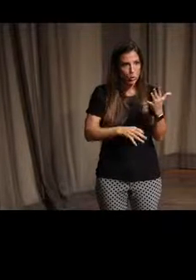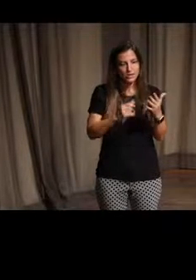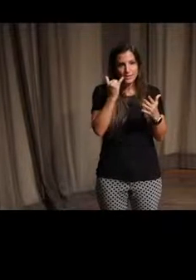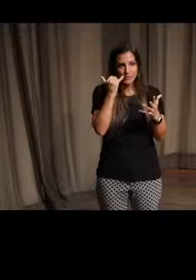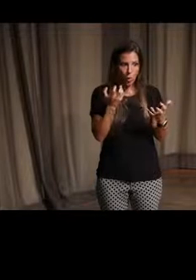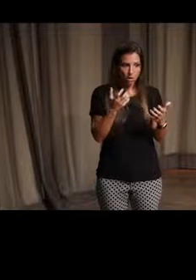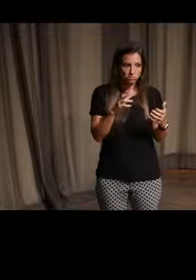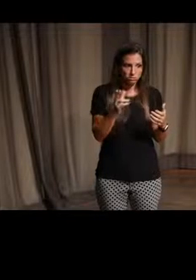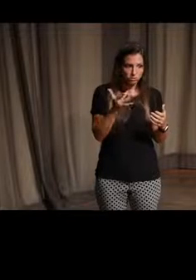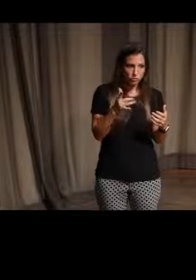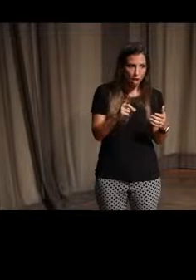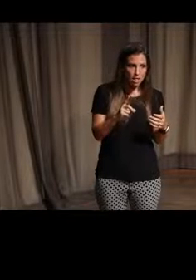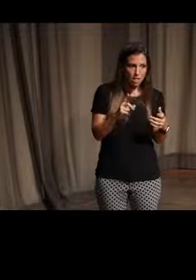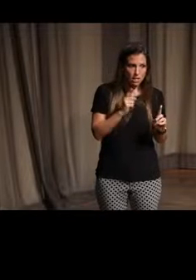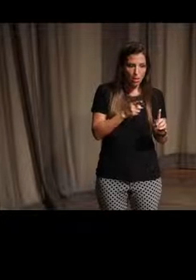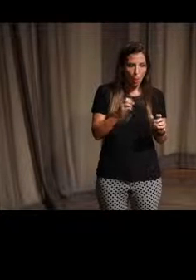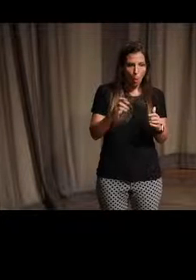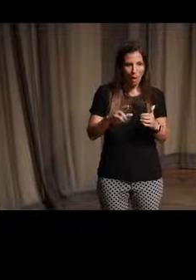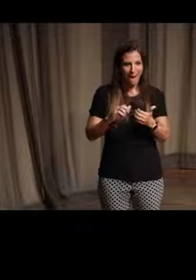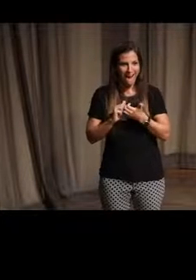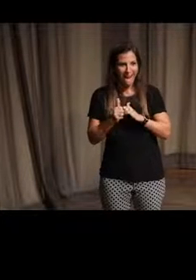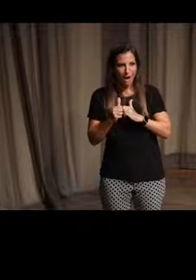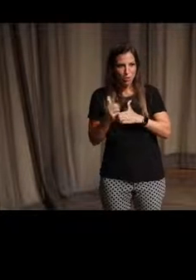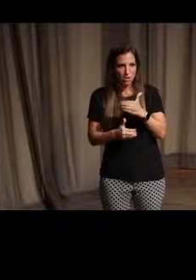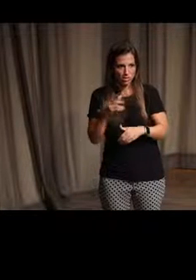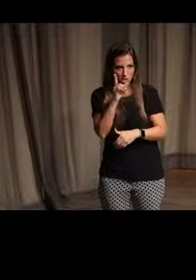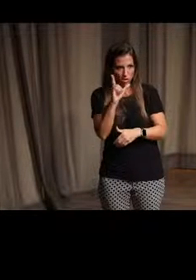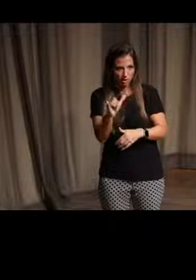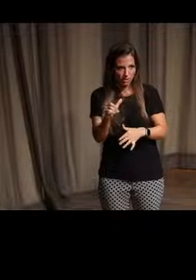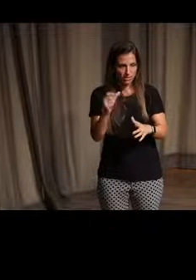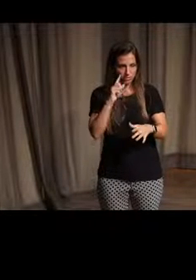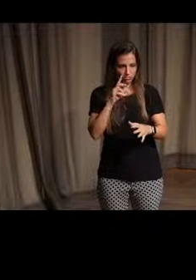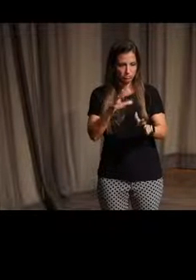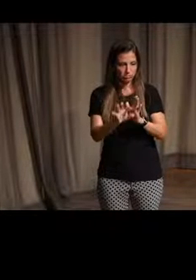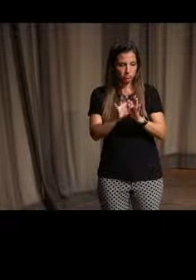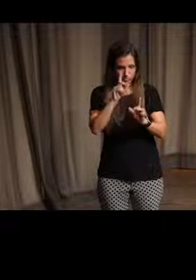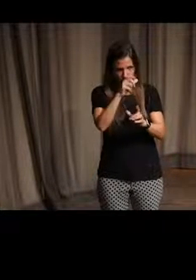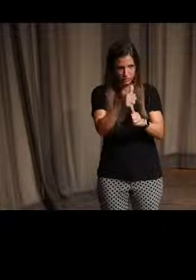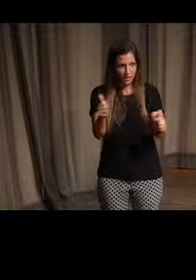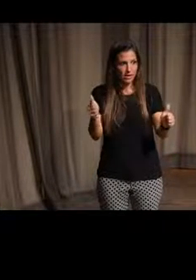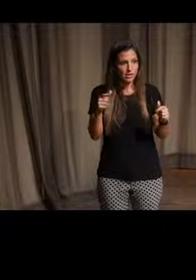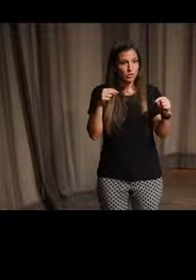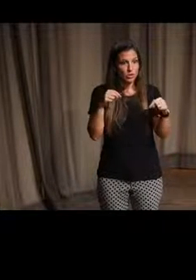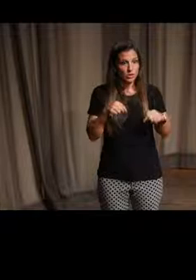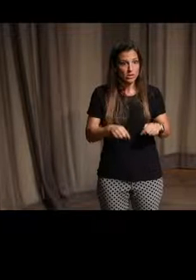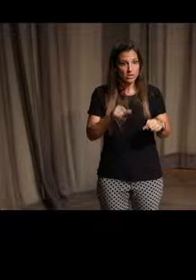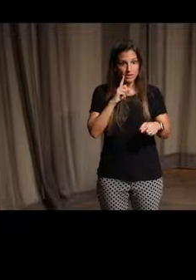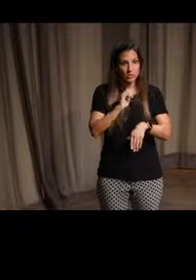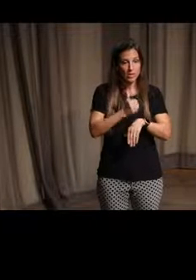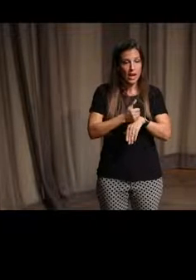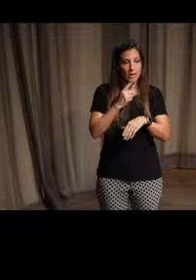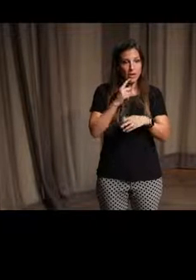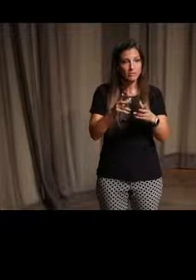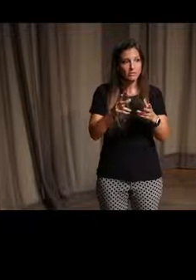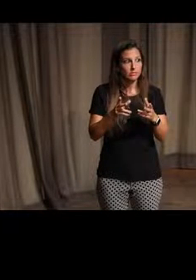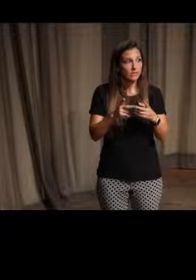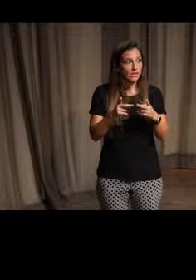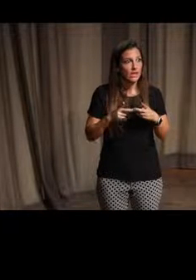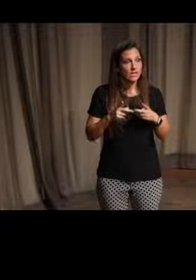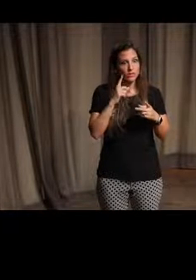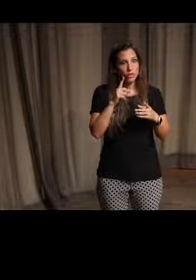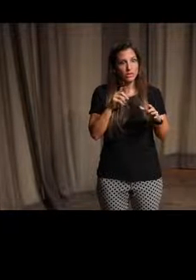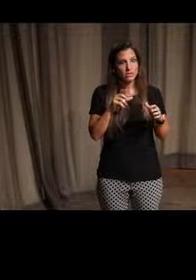have a child, but how to have it. And yes, midwives create the space for women to have like the paradigm of